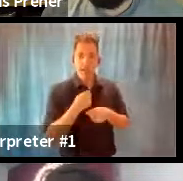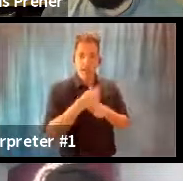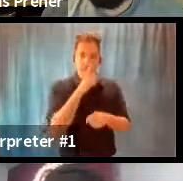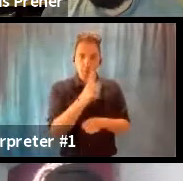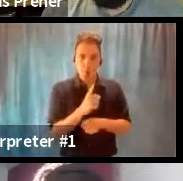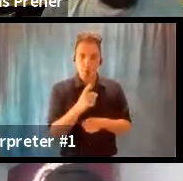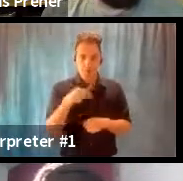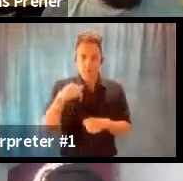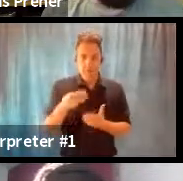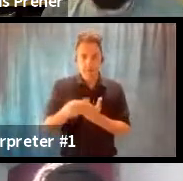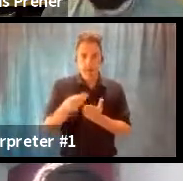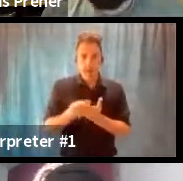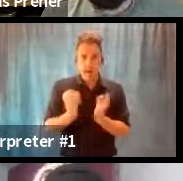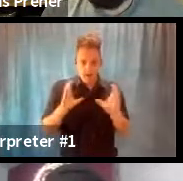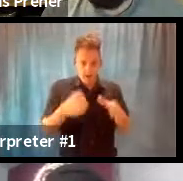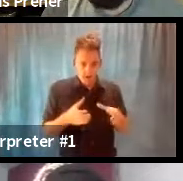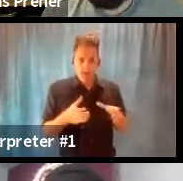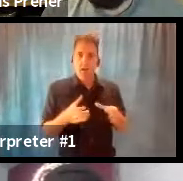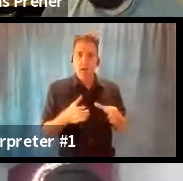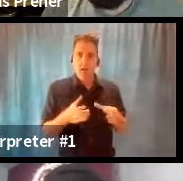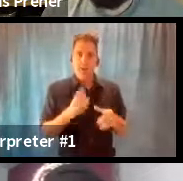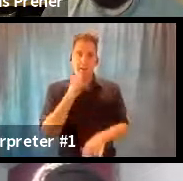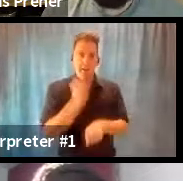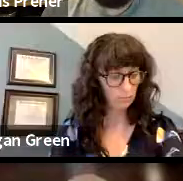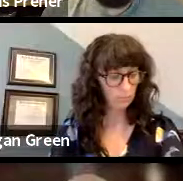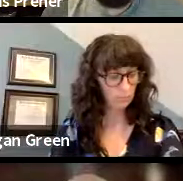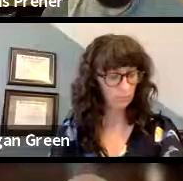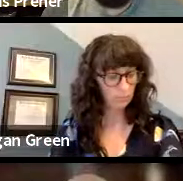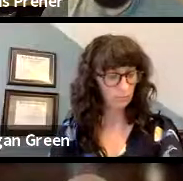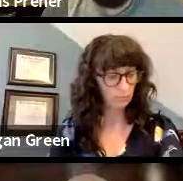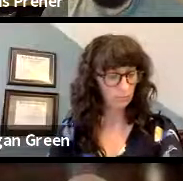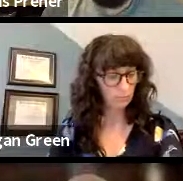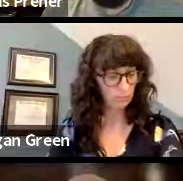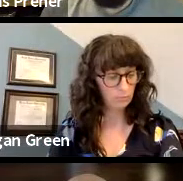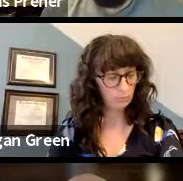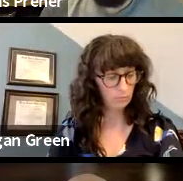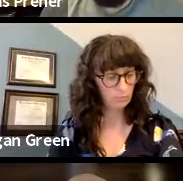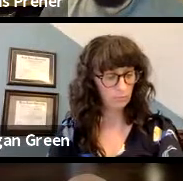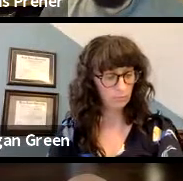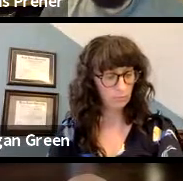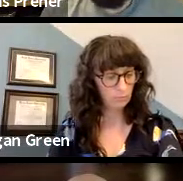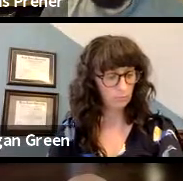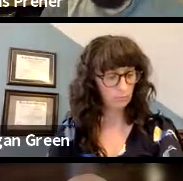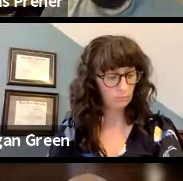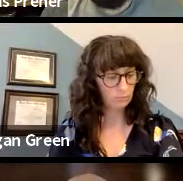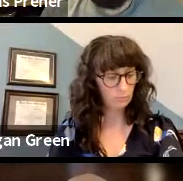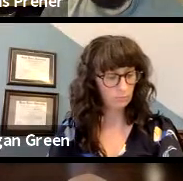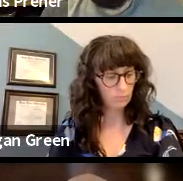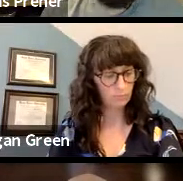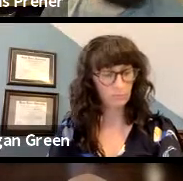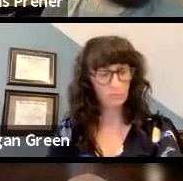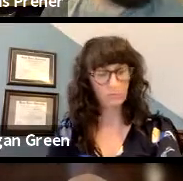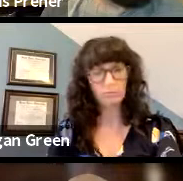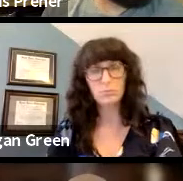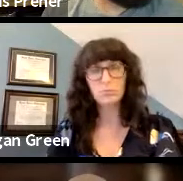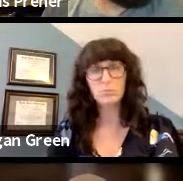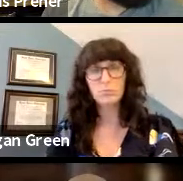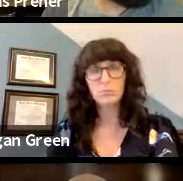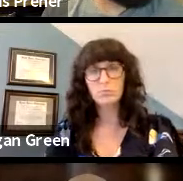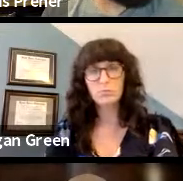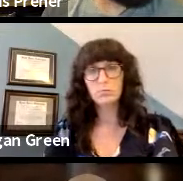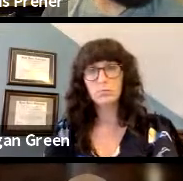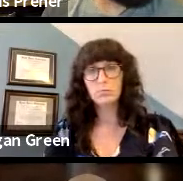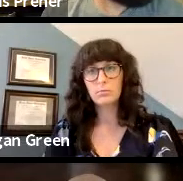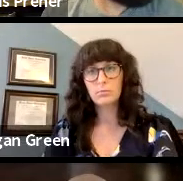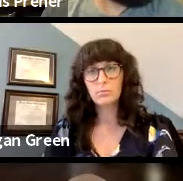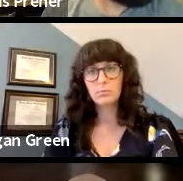recovery. Process is policy, and I believe that bringing in diverse perspectives will help us make wise